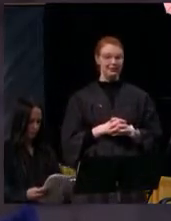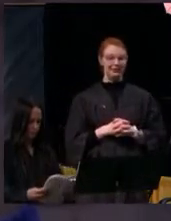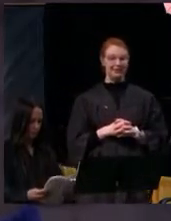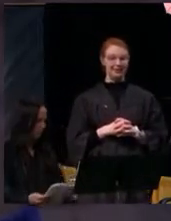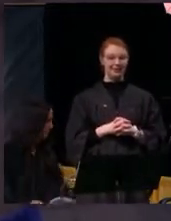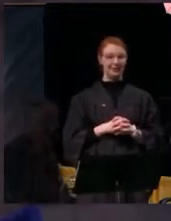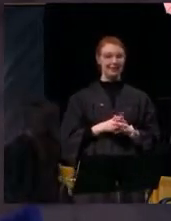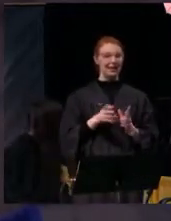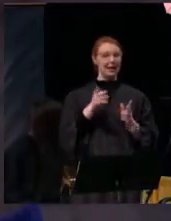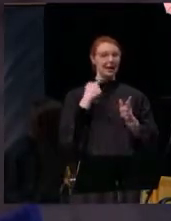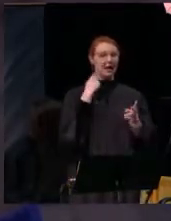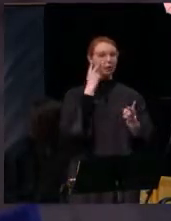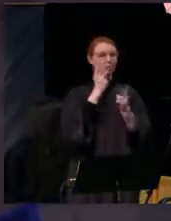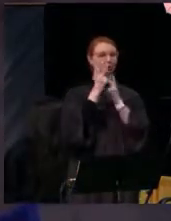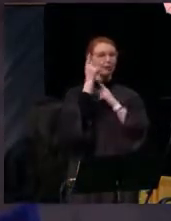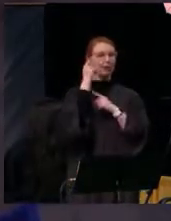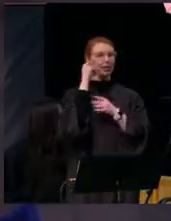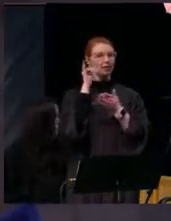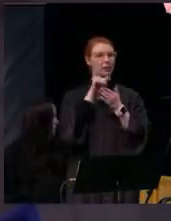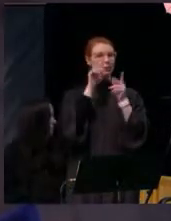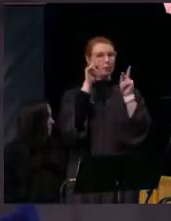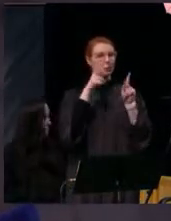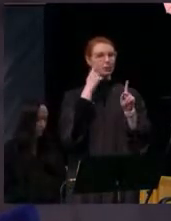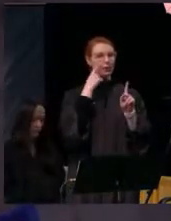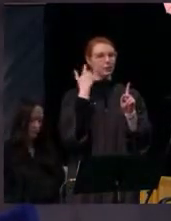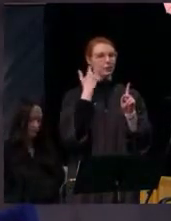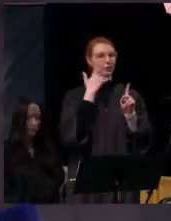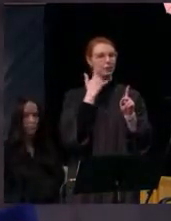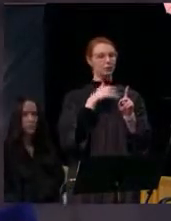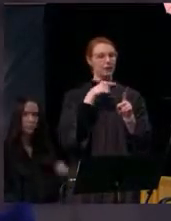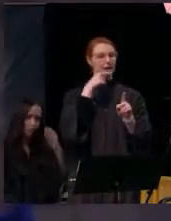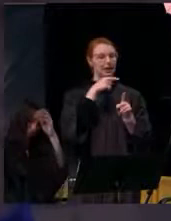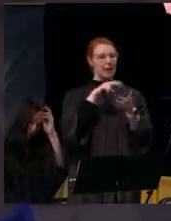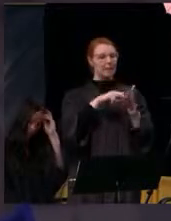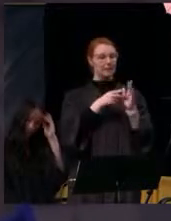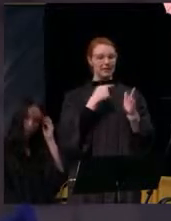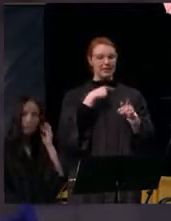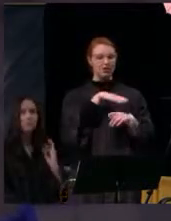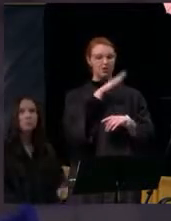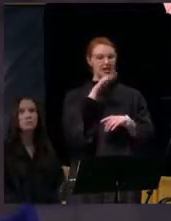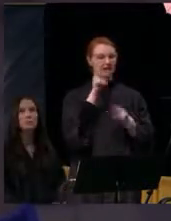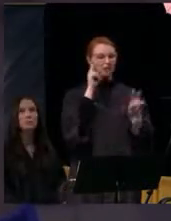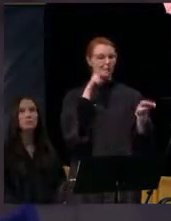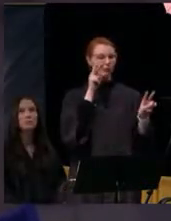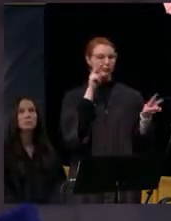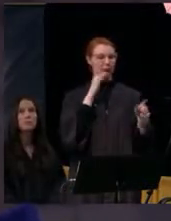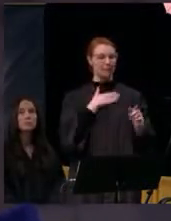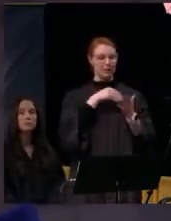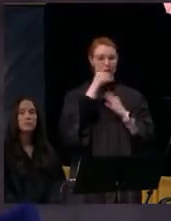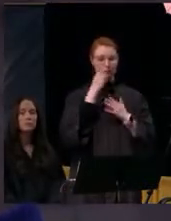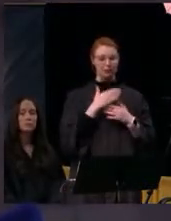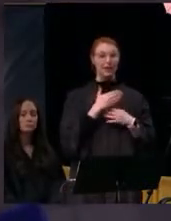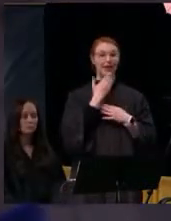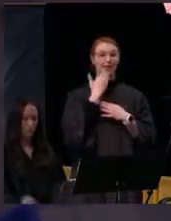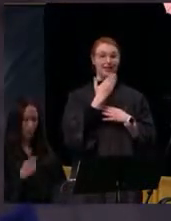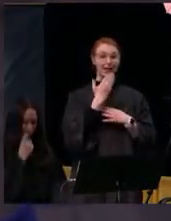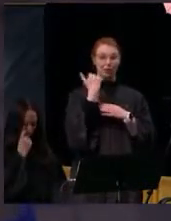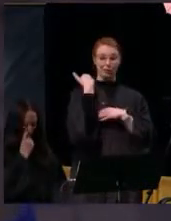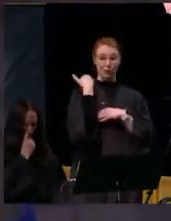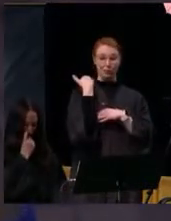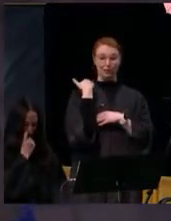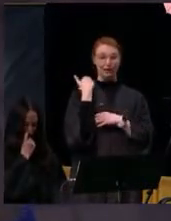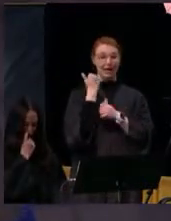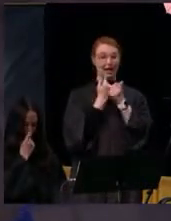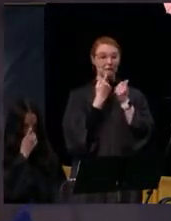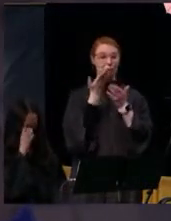my daily reminder to never underestimate the potential of our students. Thank you for reminding those of us that are sitting